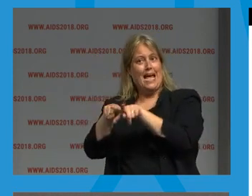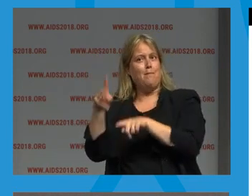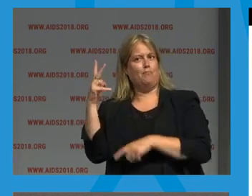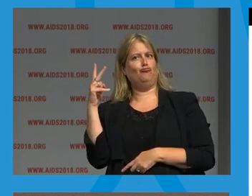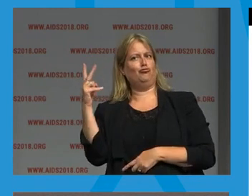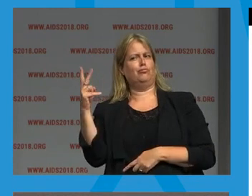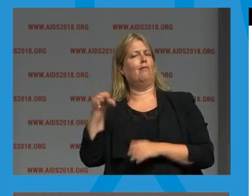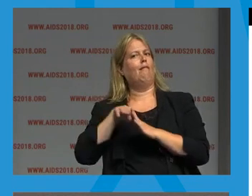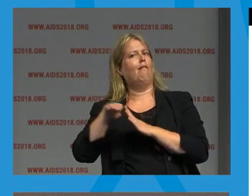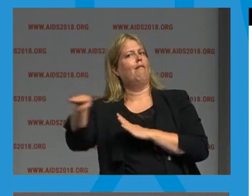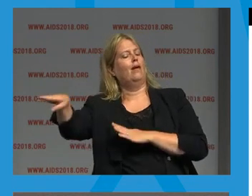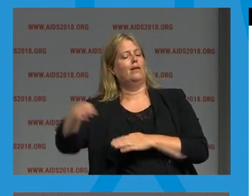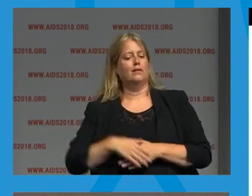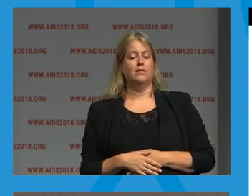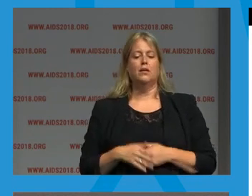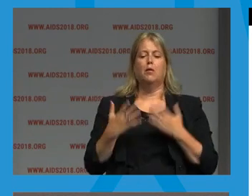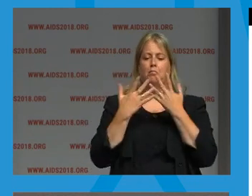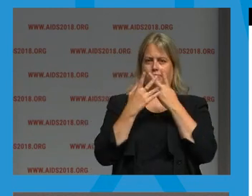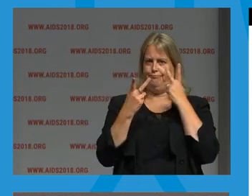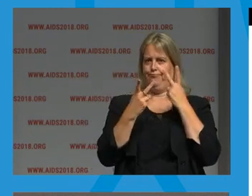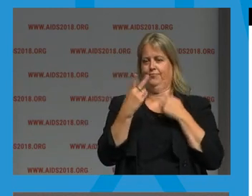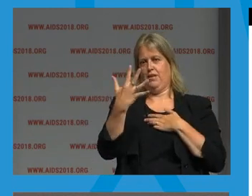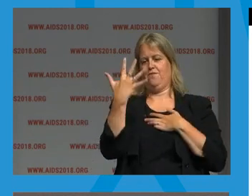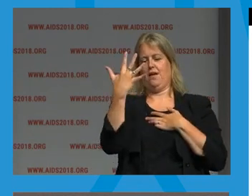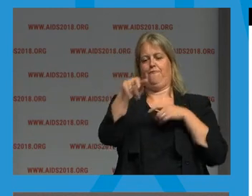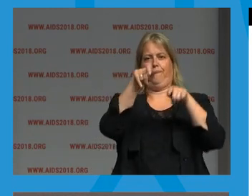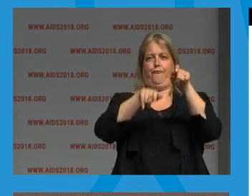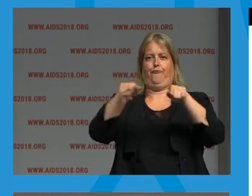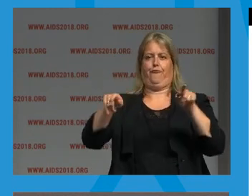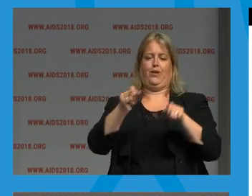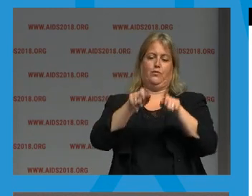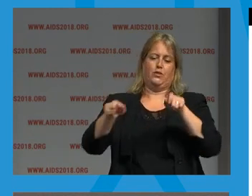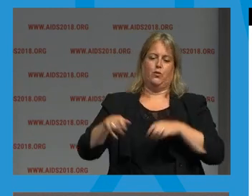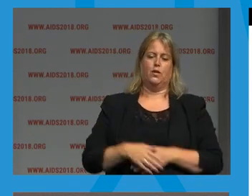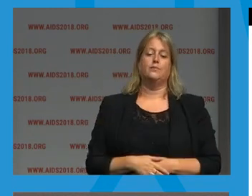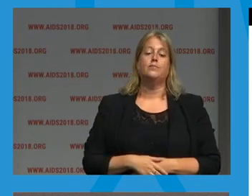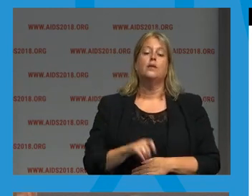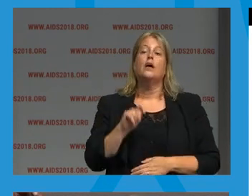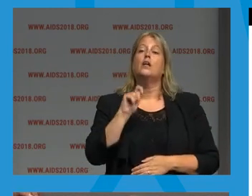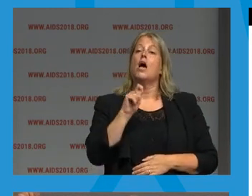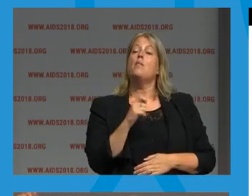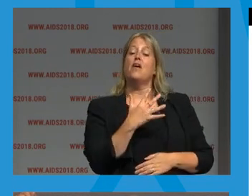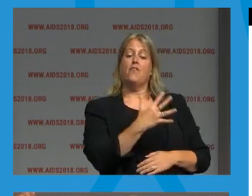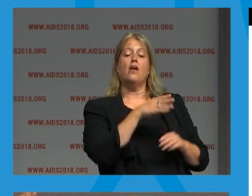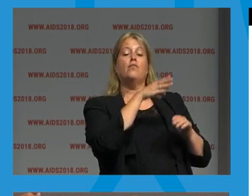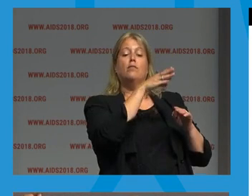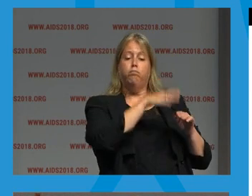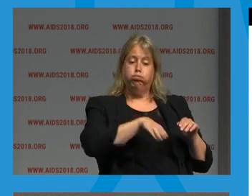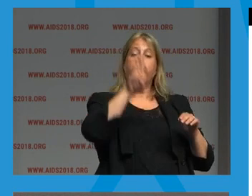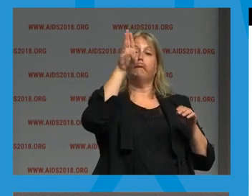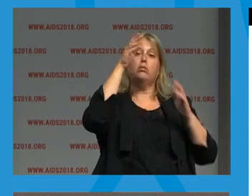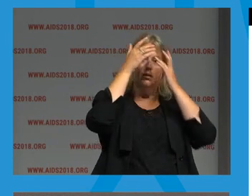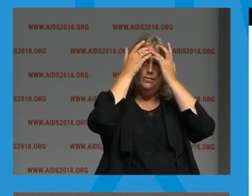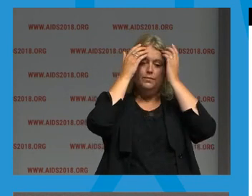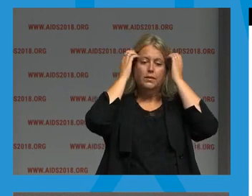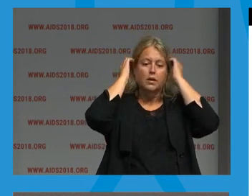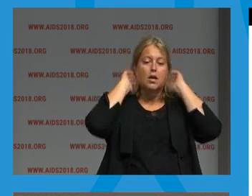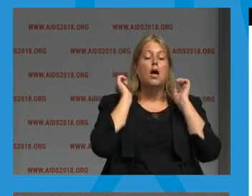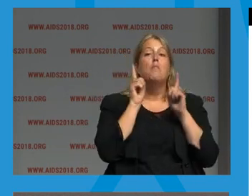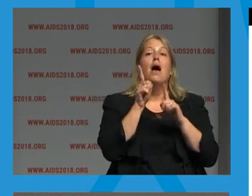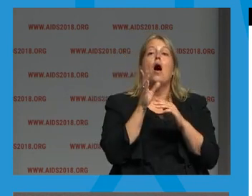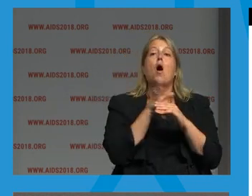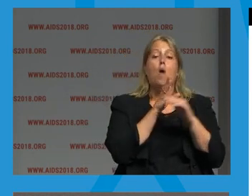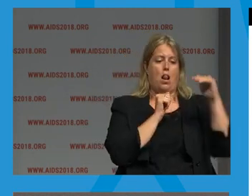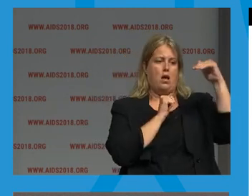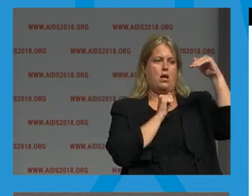take a look at these 5 representative individuals. Number 5 bounced back up, but while he was on his